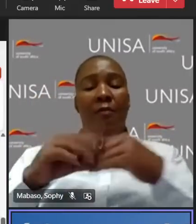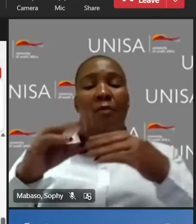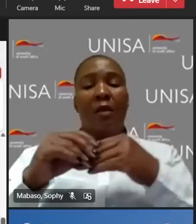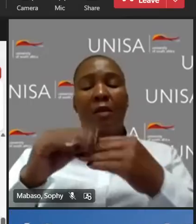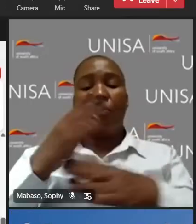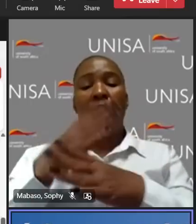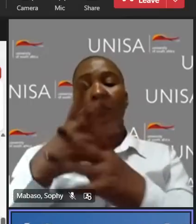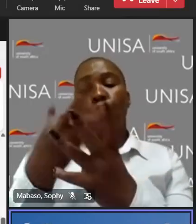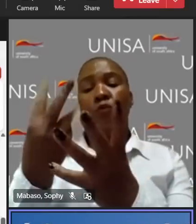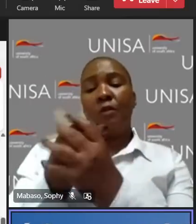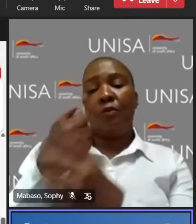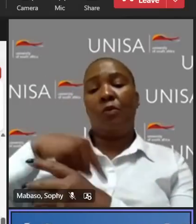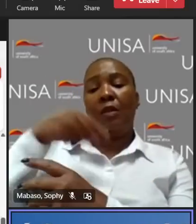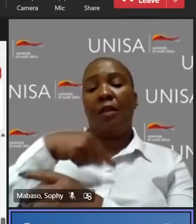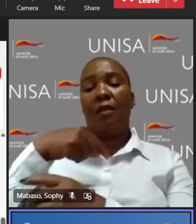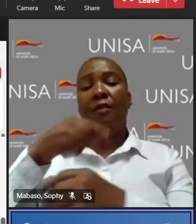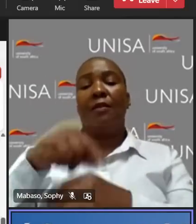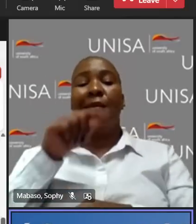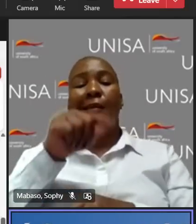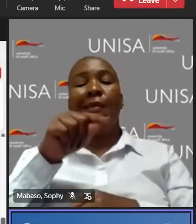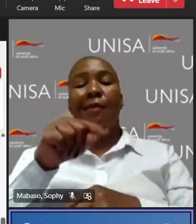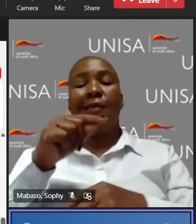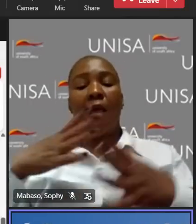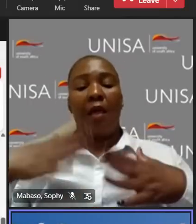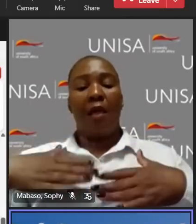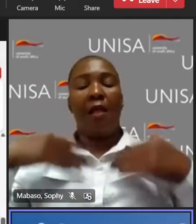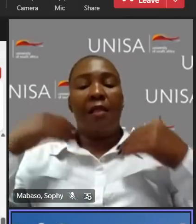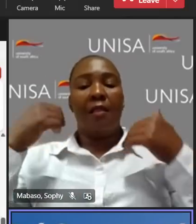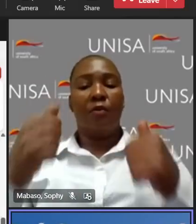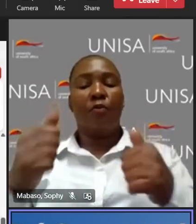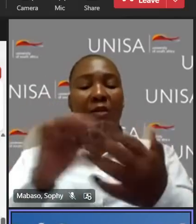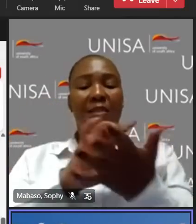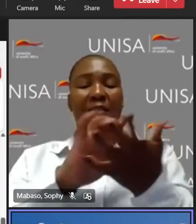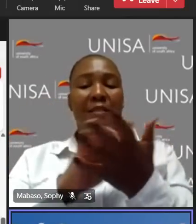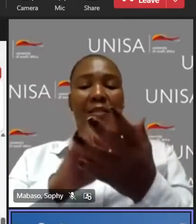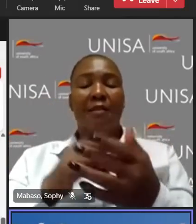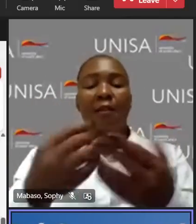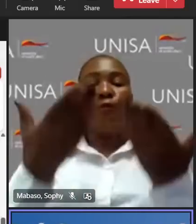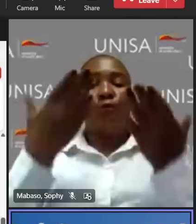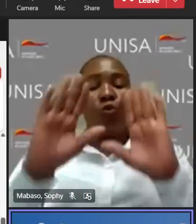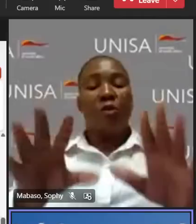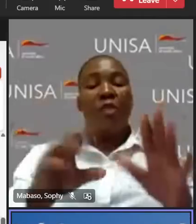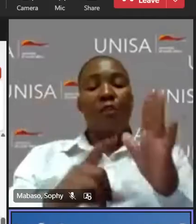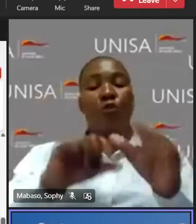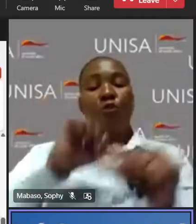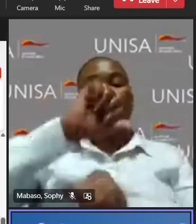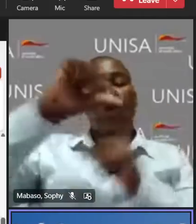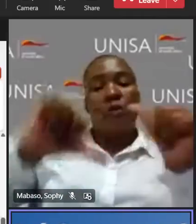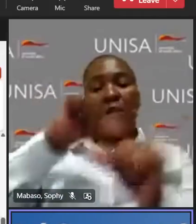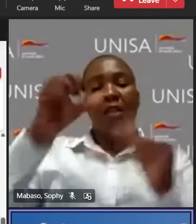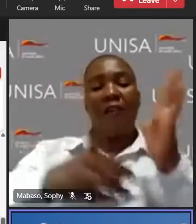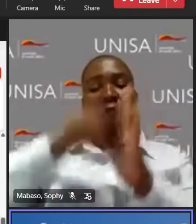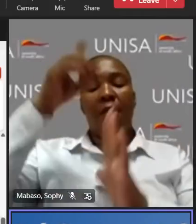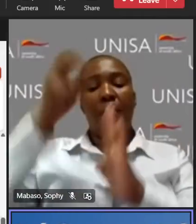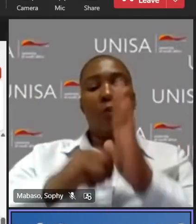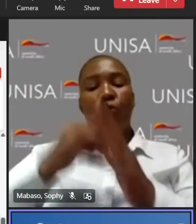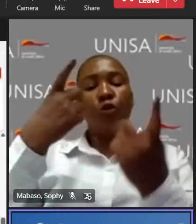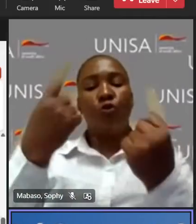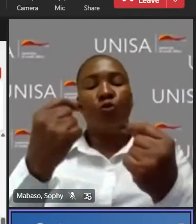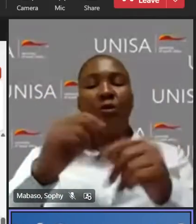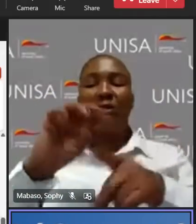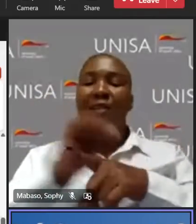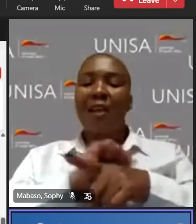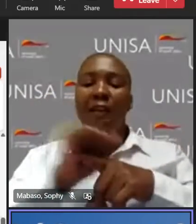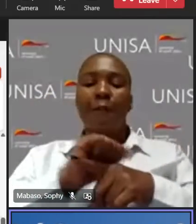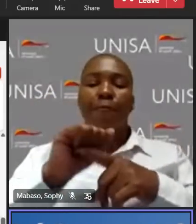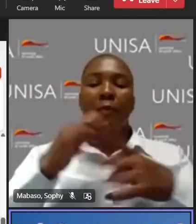us. Now, in the health and wellness section in student social development, we do training, we do health